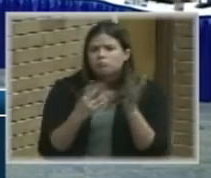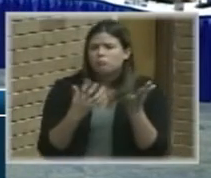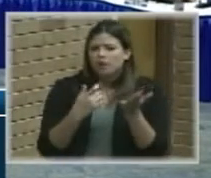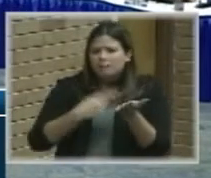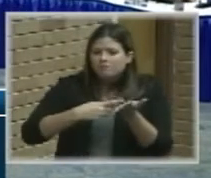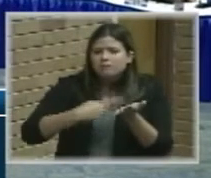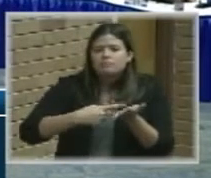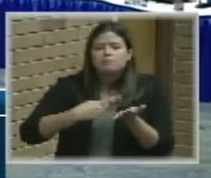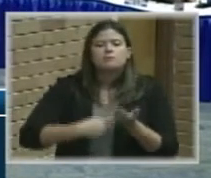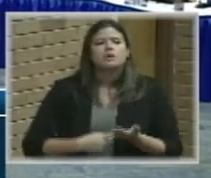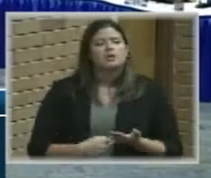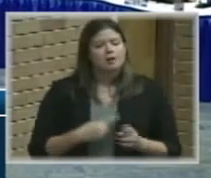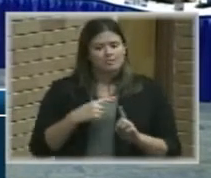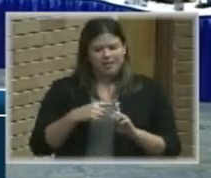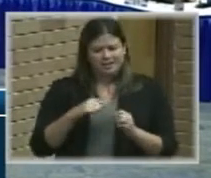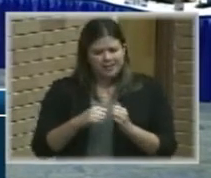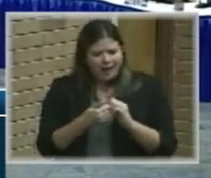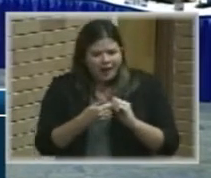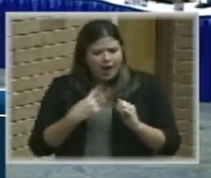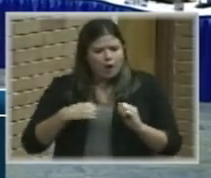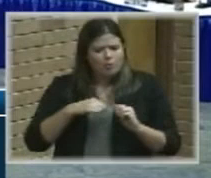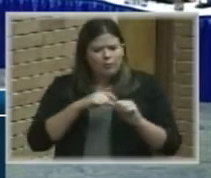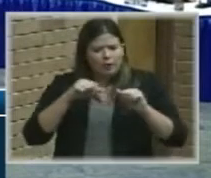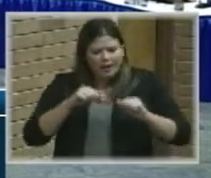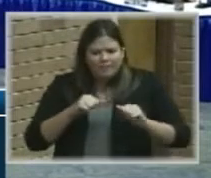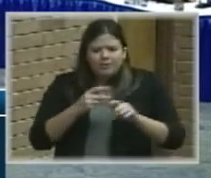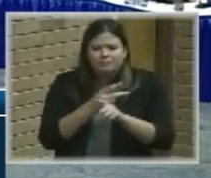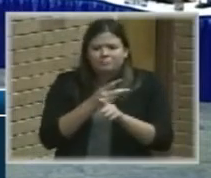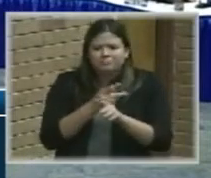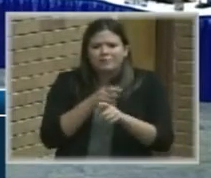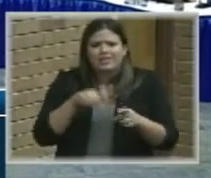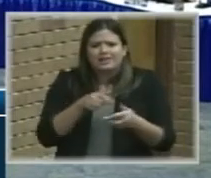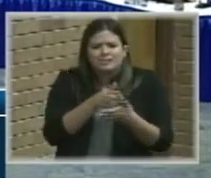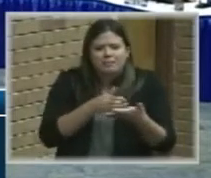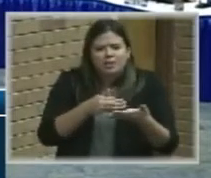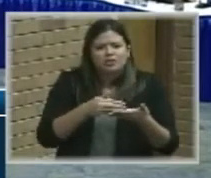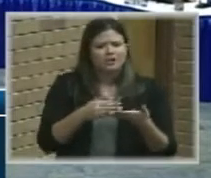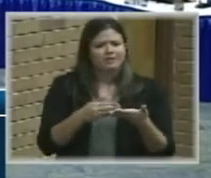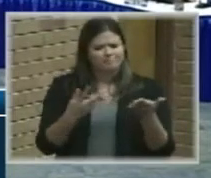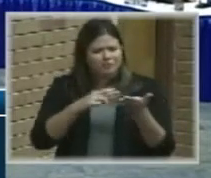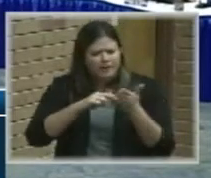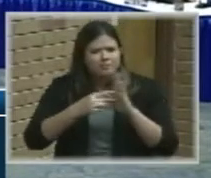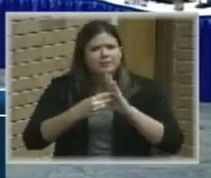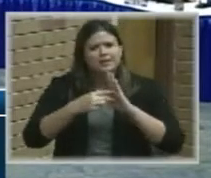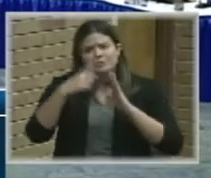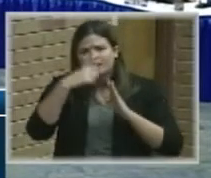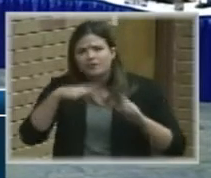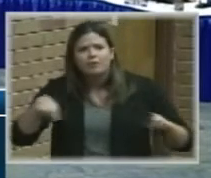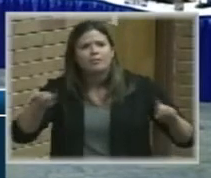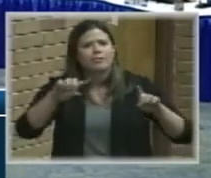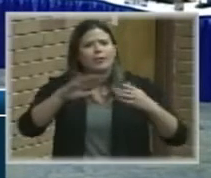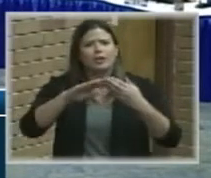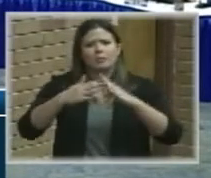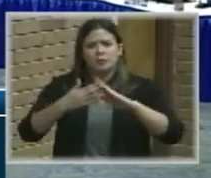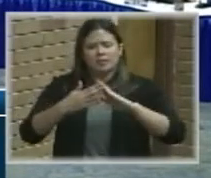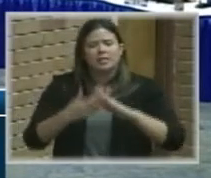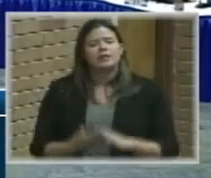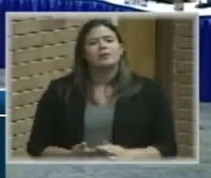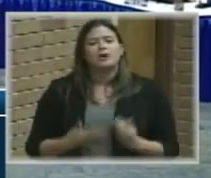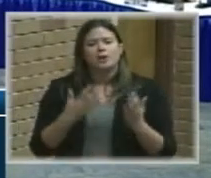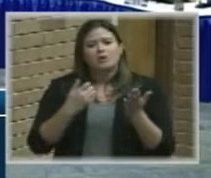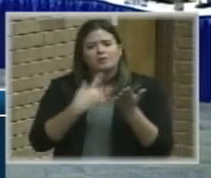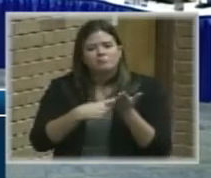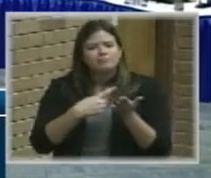importantly, how we got to this budget, what this budget means for the community, the process by which